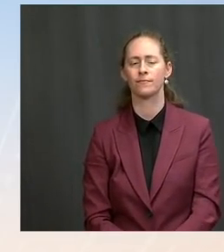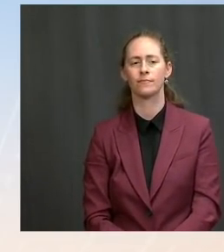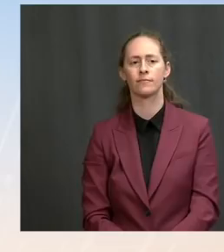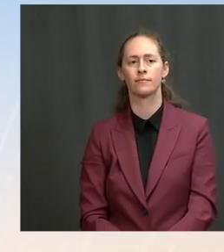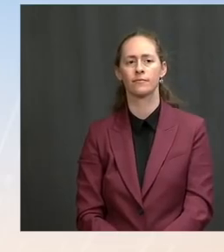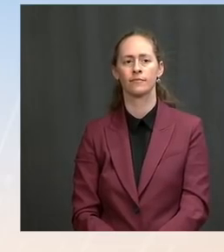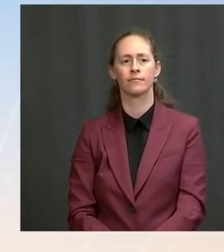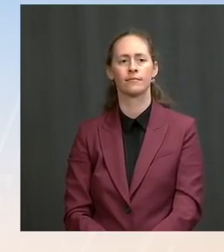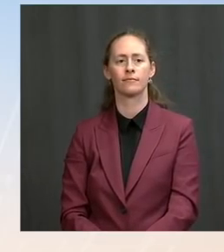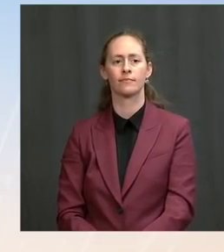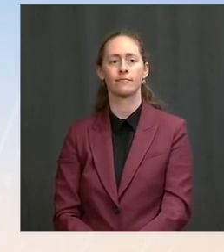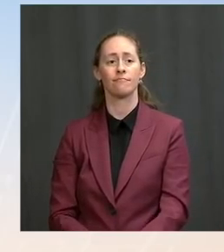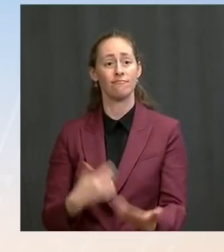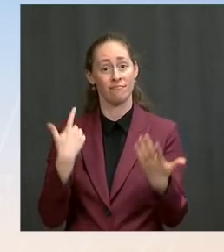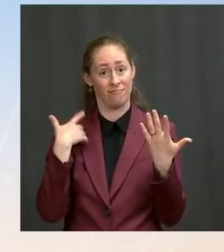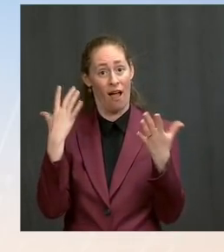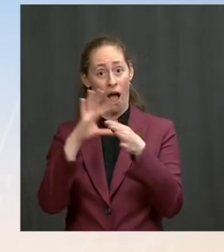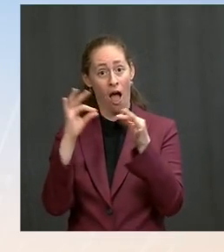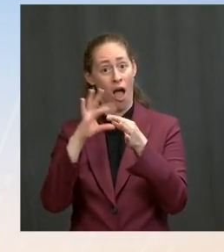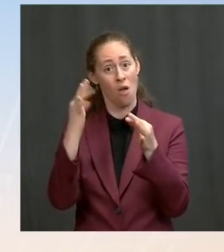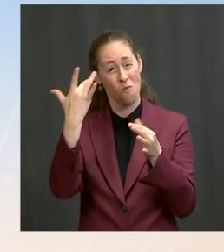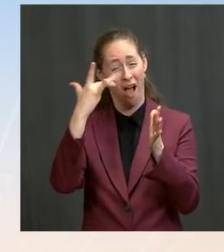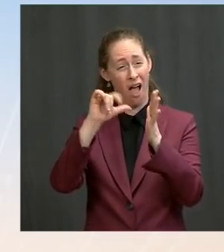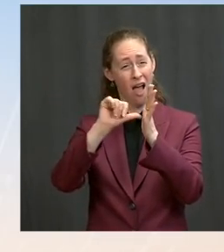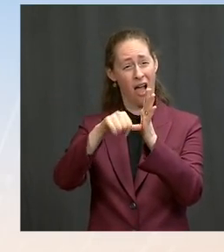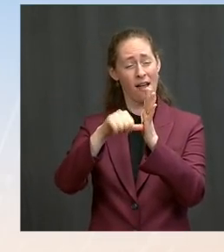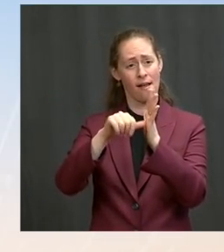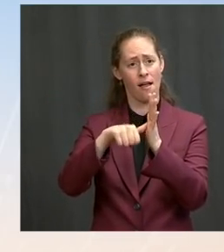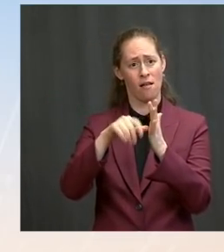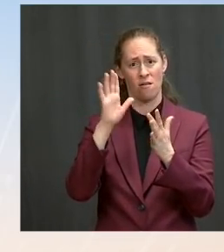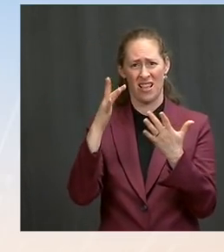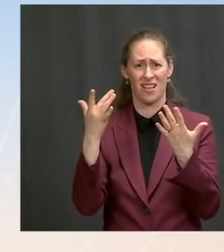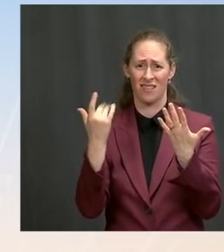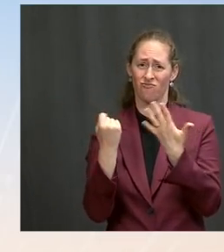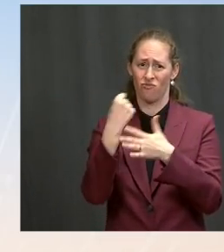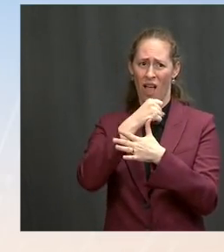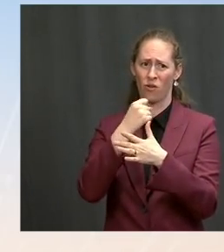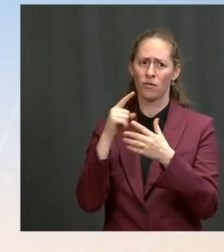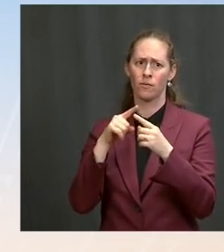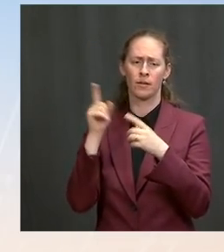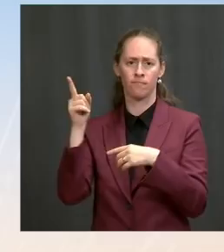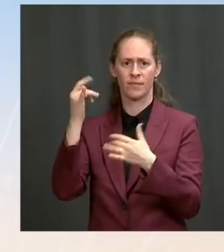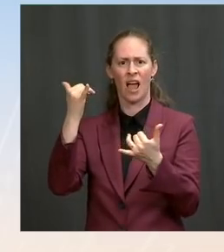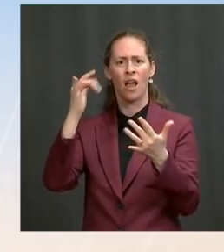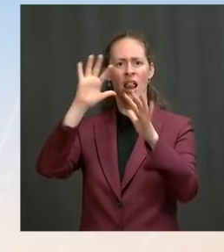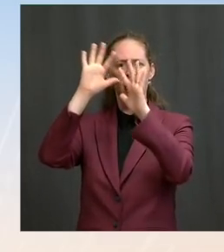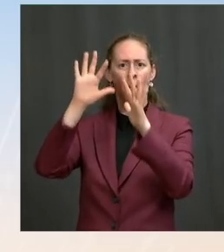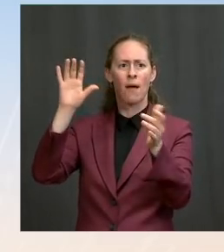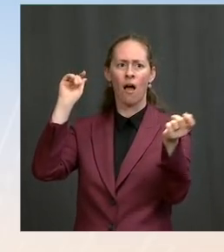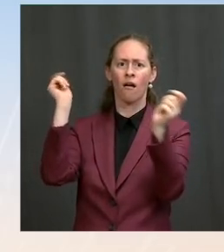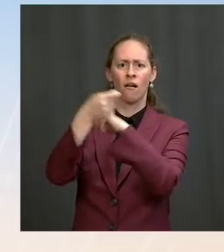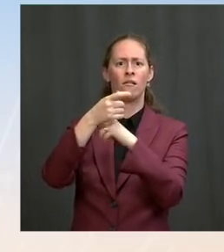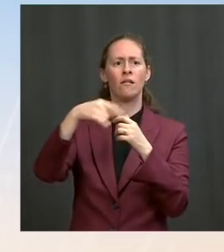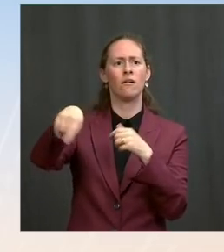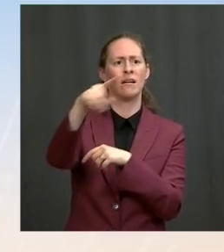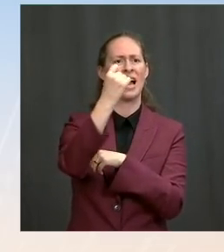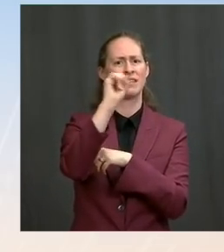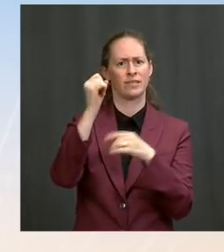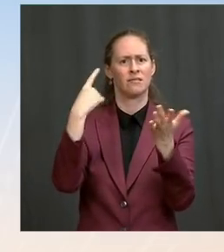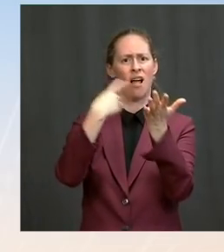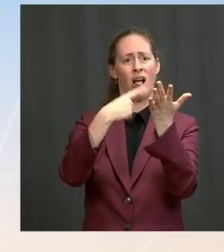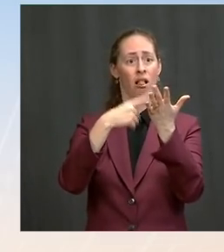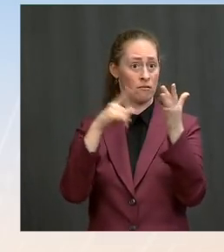I say all that because those are all key components and priorities that a lot of climate activists talk about. And it's important that they understand we're